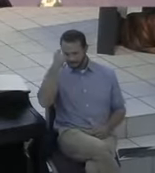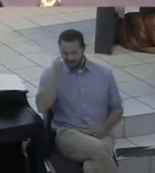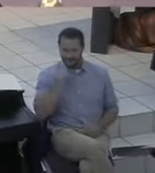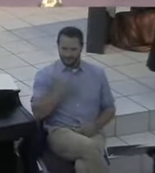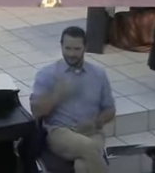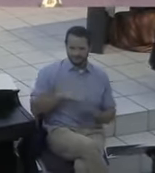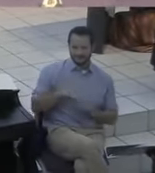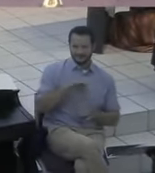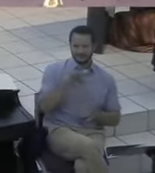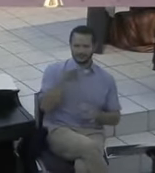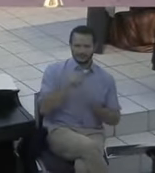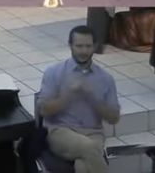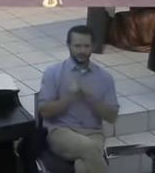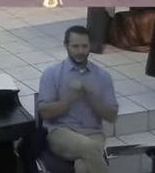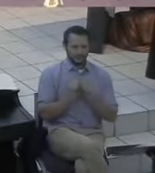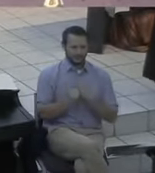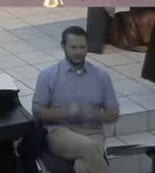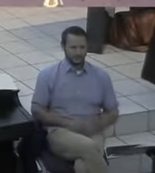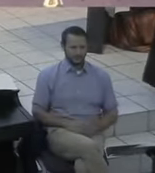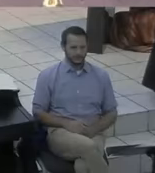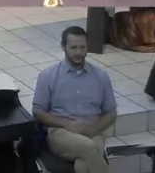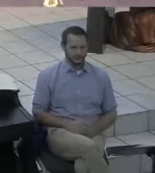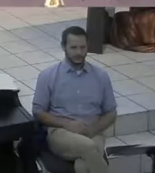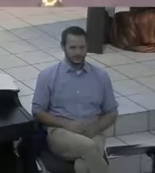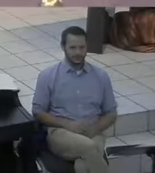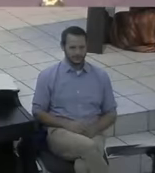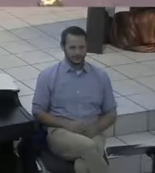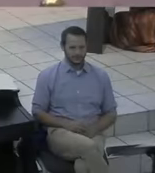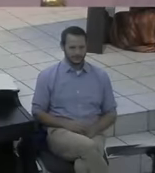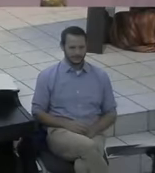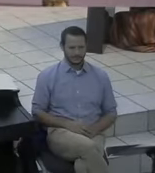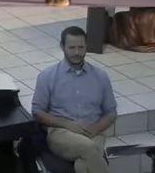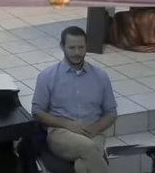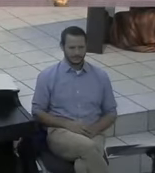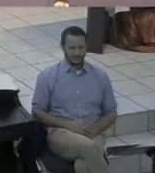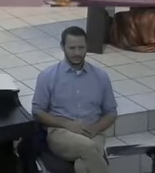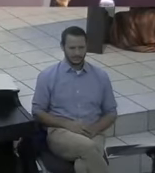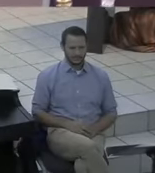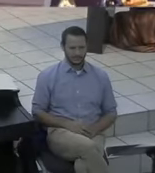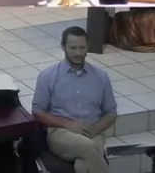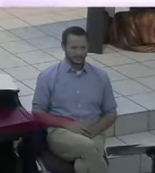spirits together. If I could have a little.